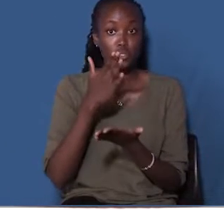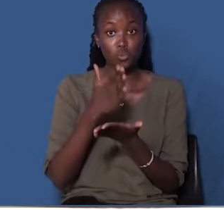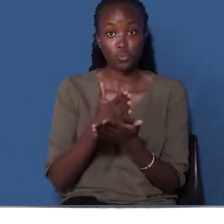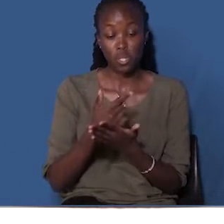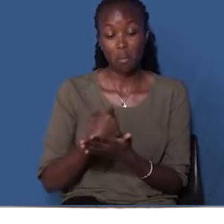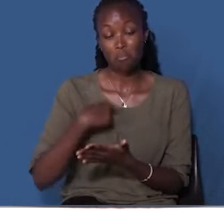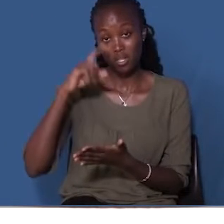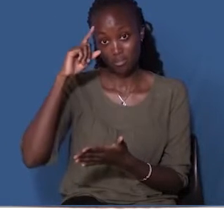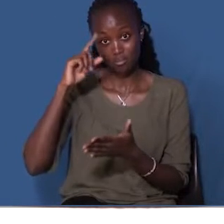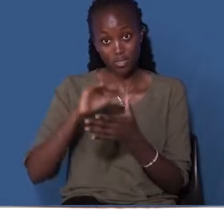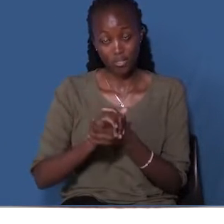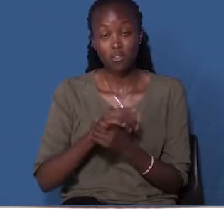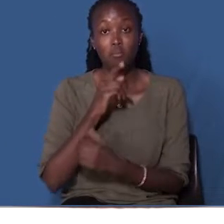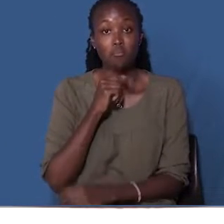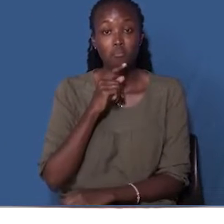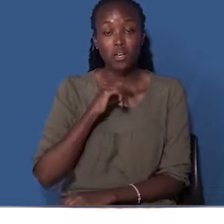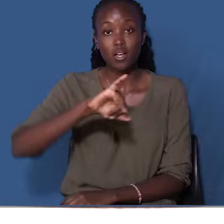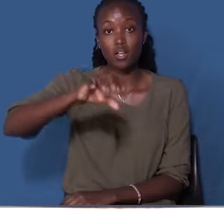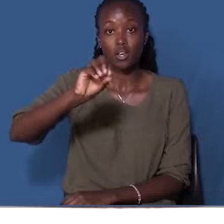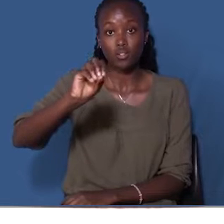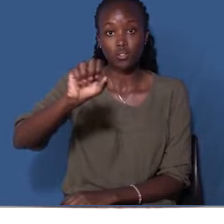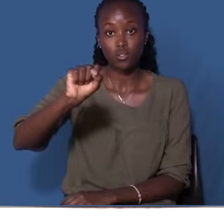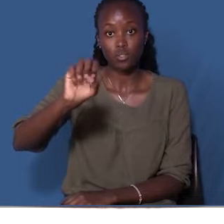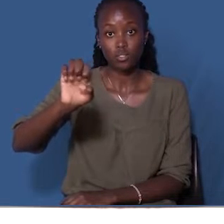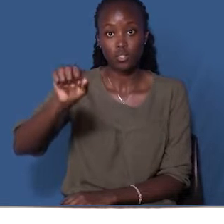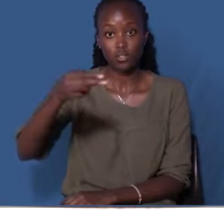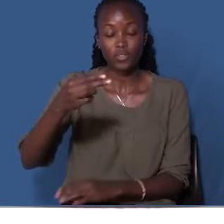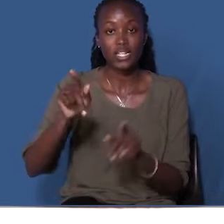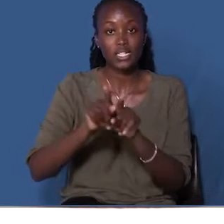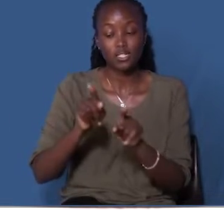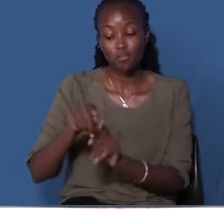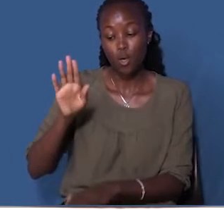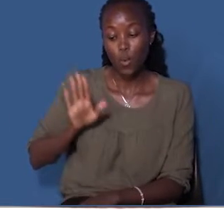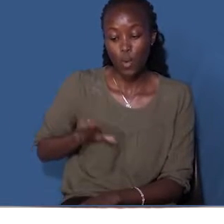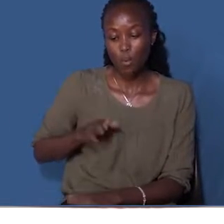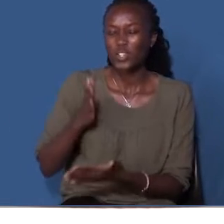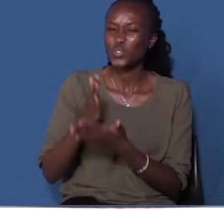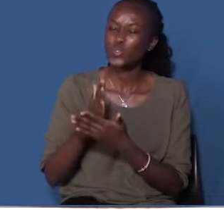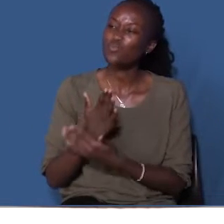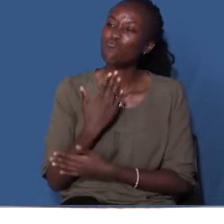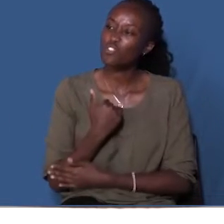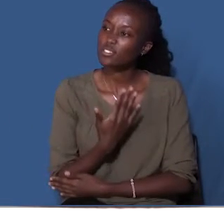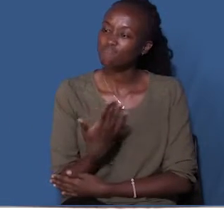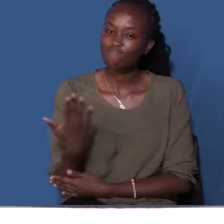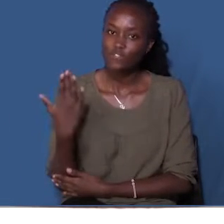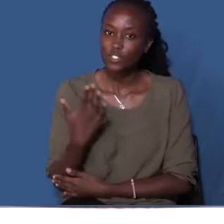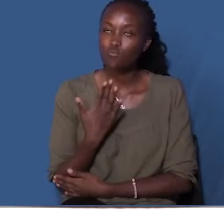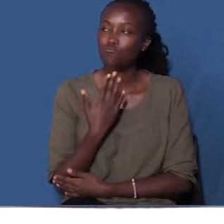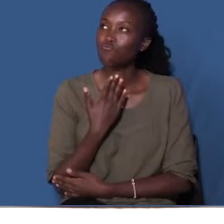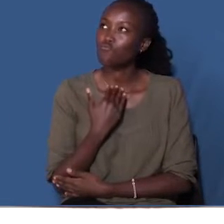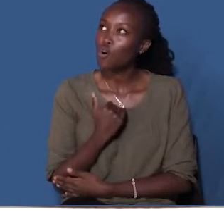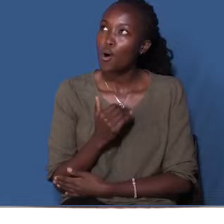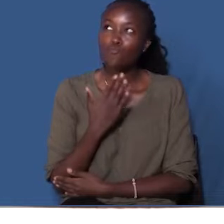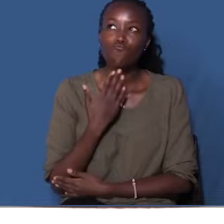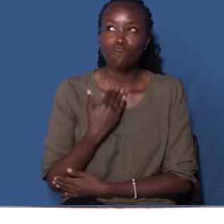believe Joseph of Arimathea and the women who were actually around him were longing for something. They were longing for